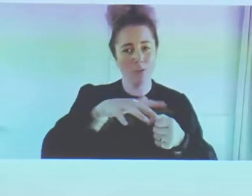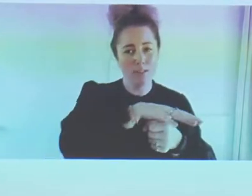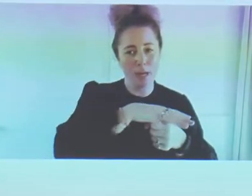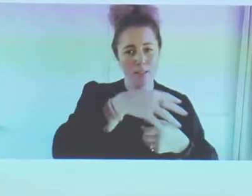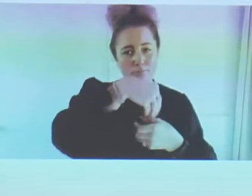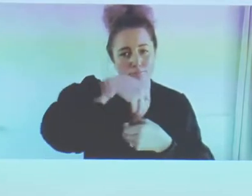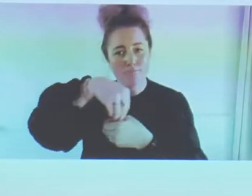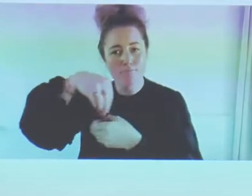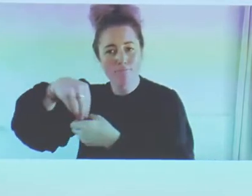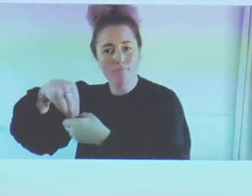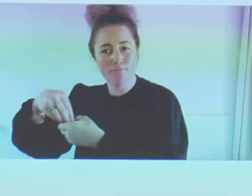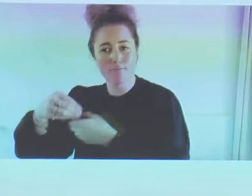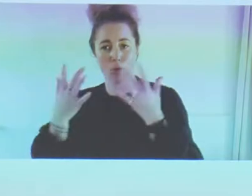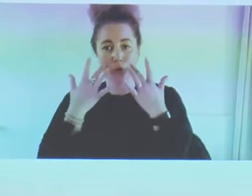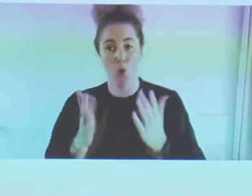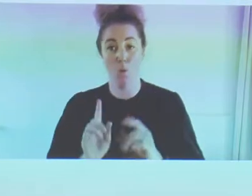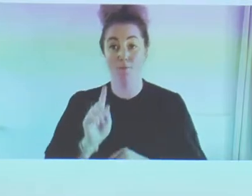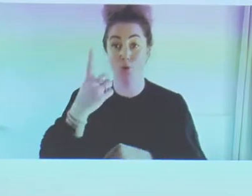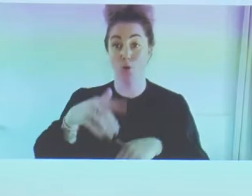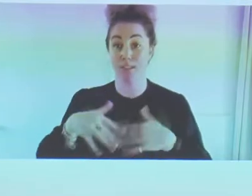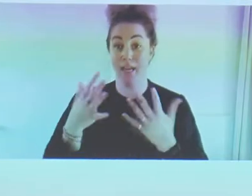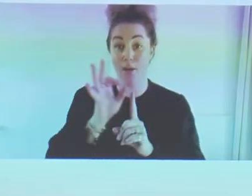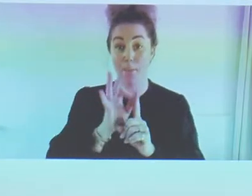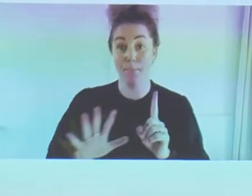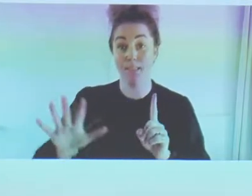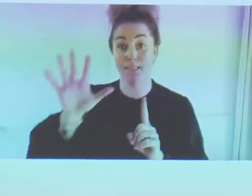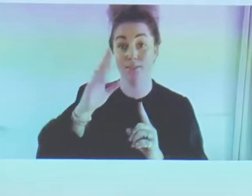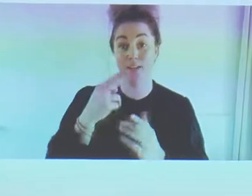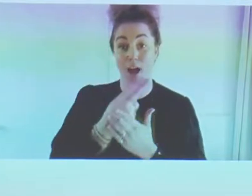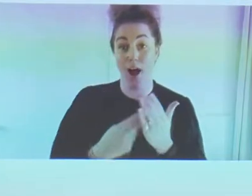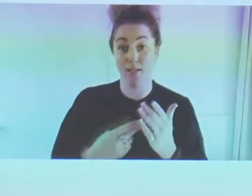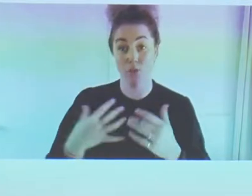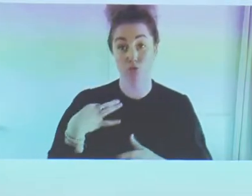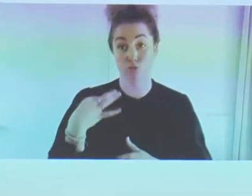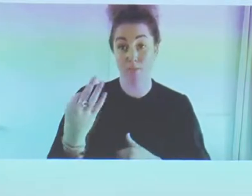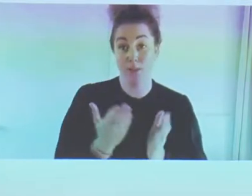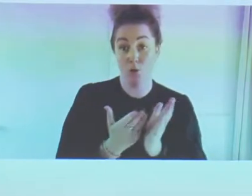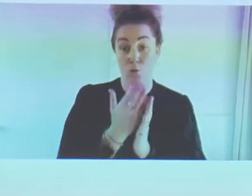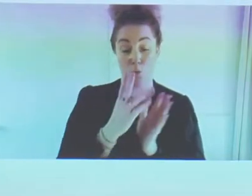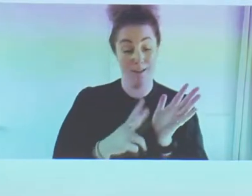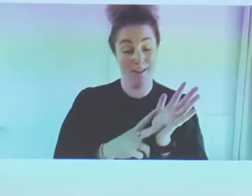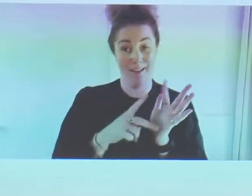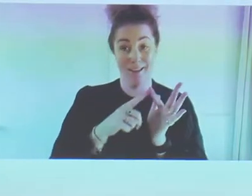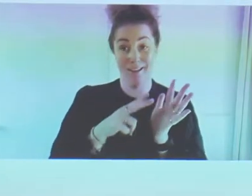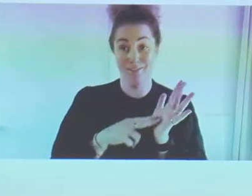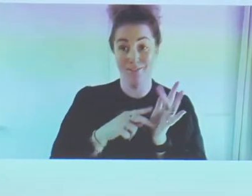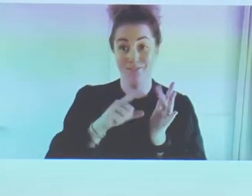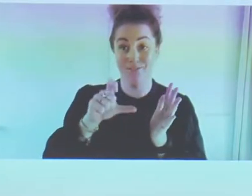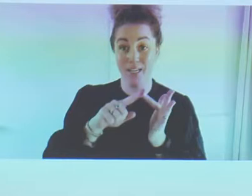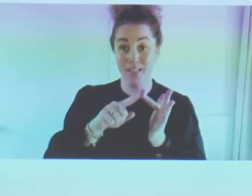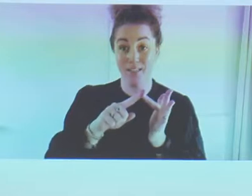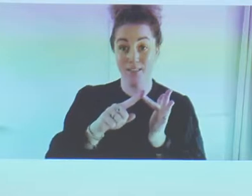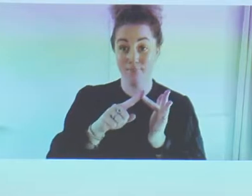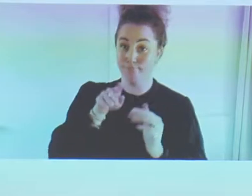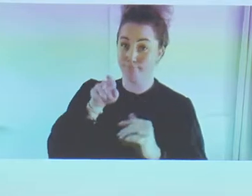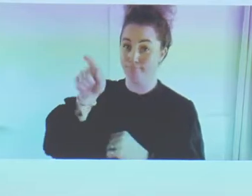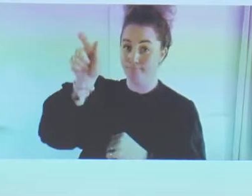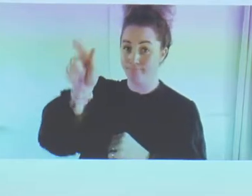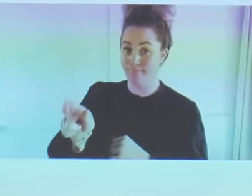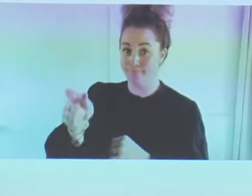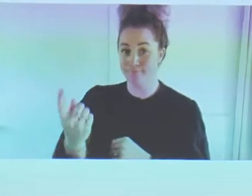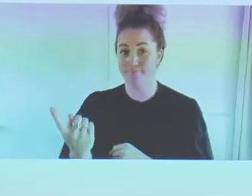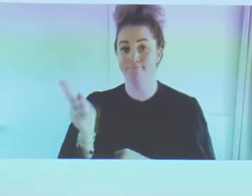encapsulated in our first ever Pacific artist to represent us at the Venice biennale this year Yuki kihara